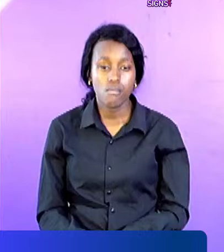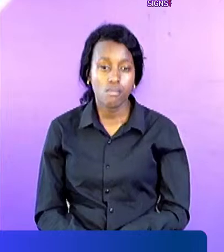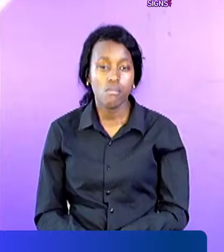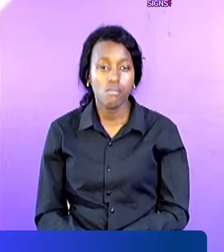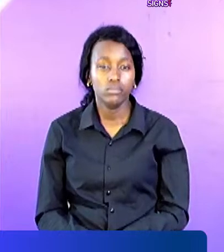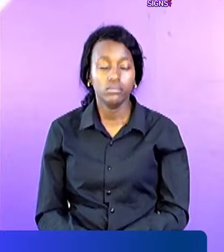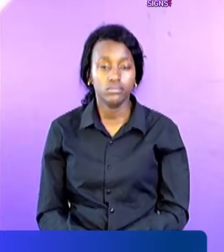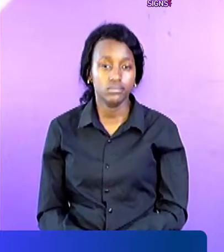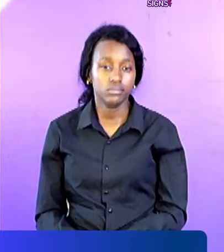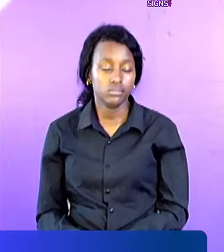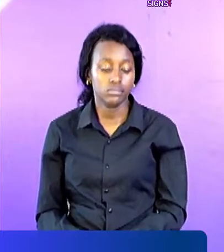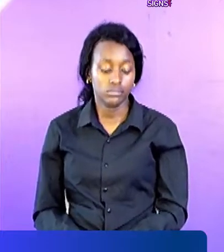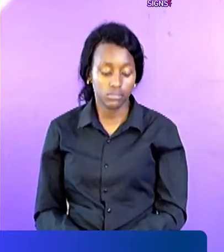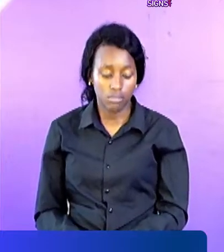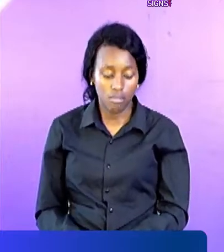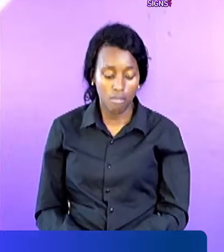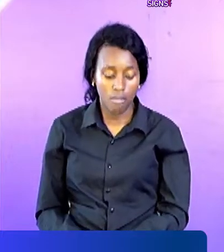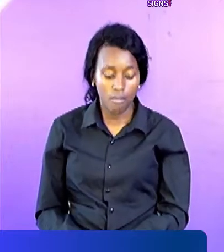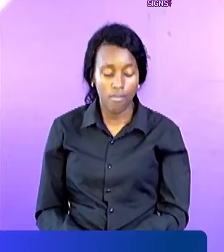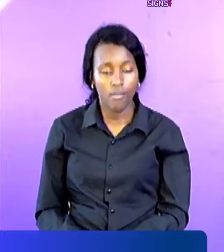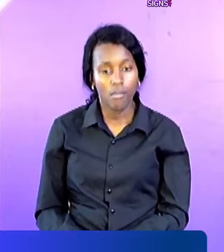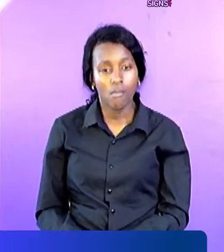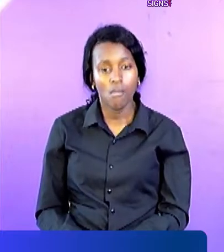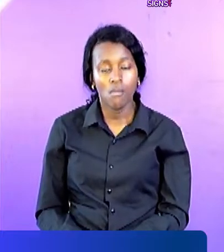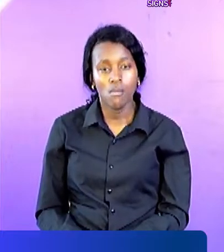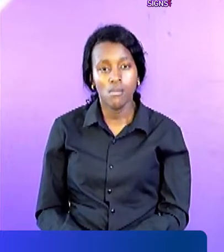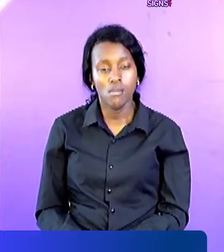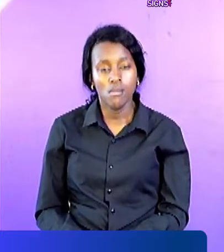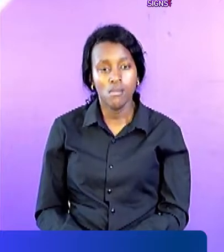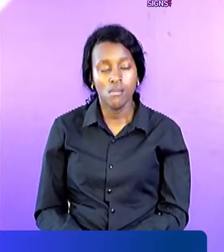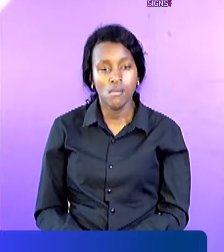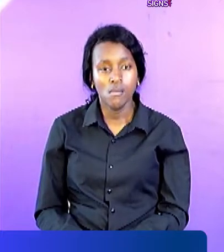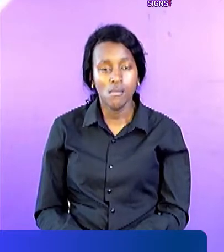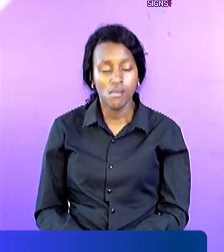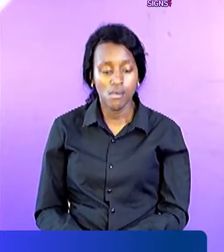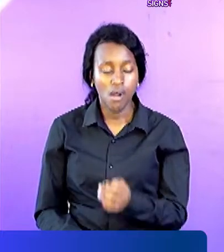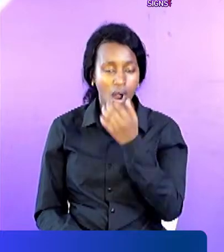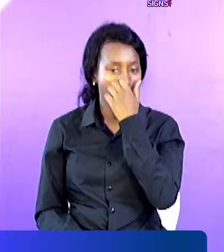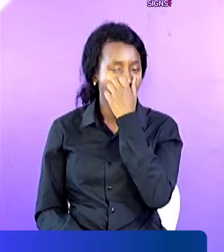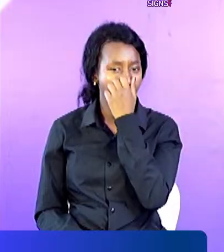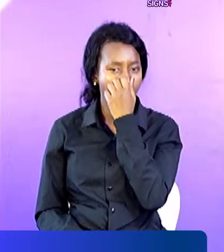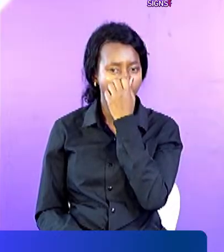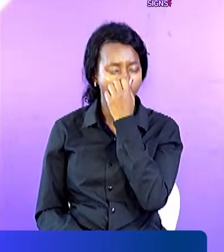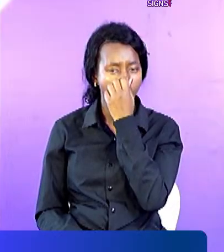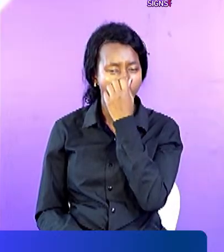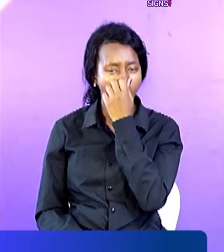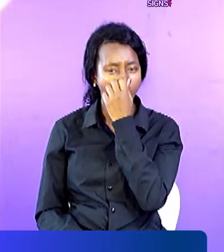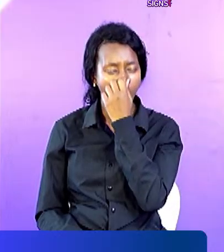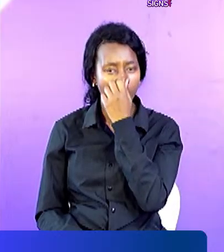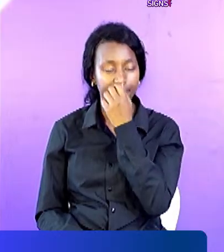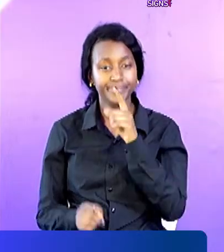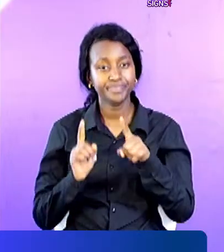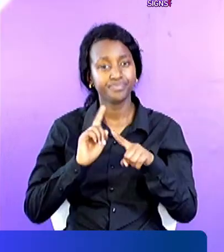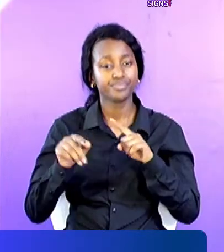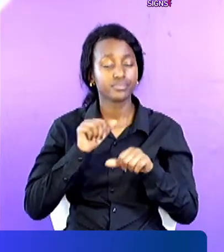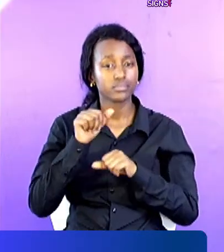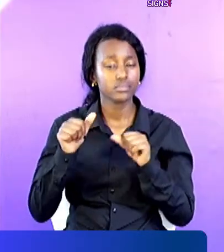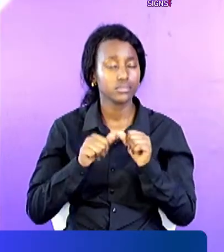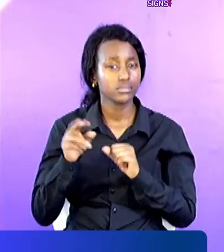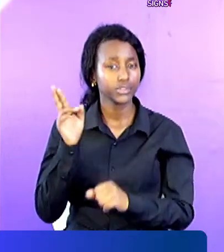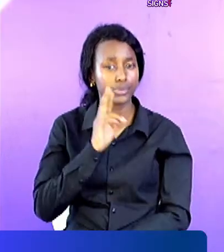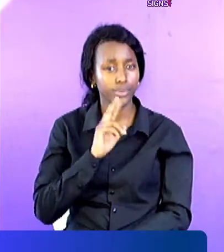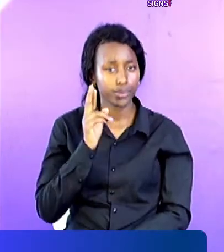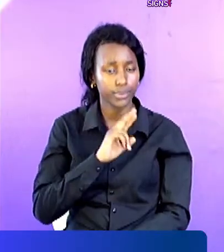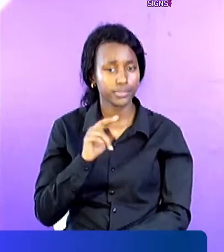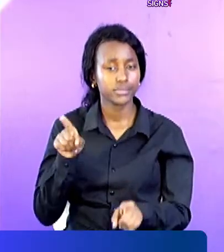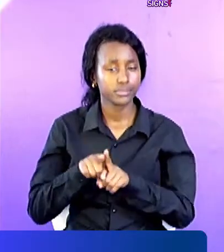big things. I think in terms of risk, and I think this is where, I think I need to mention